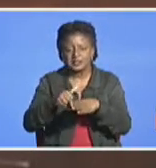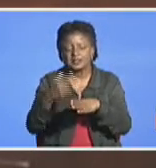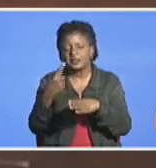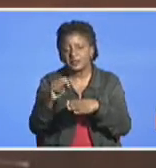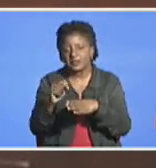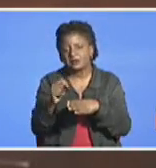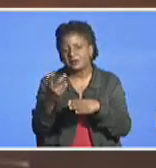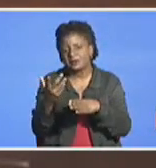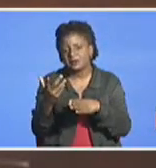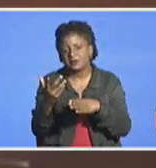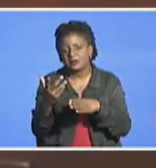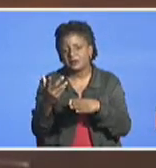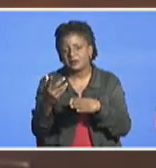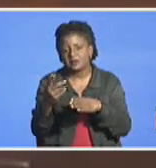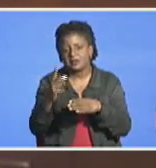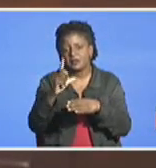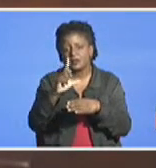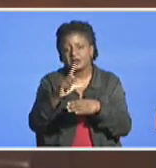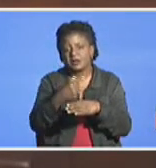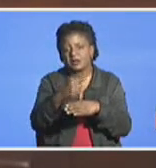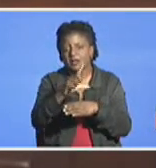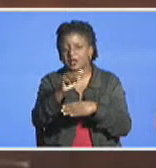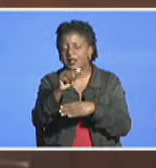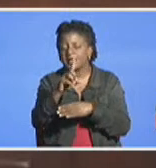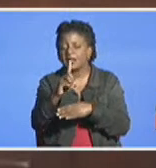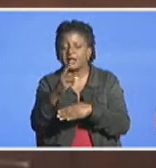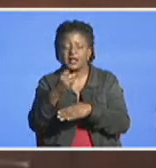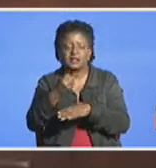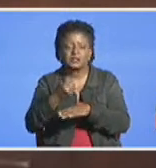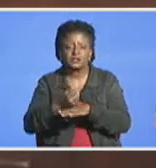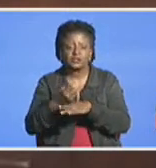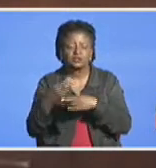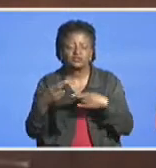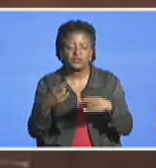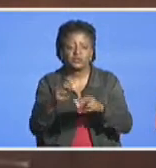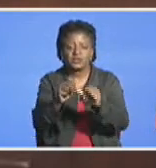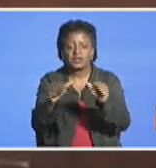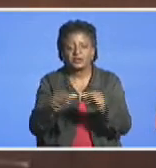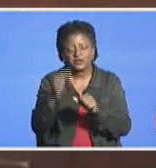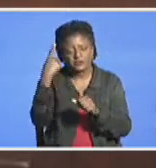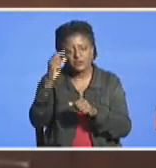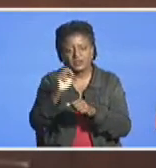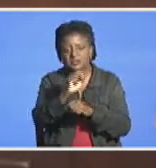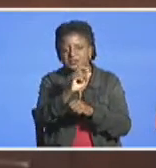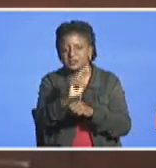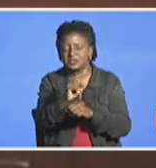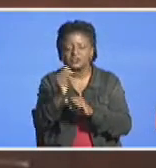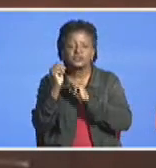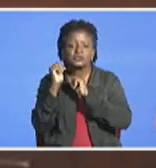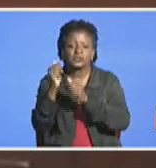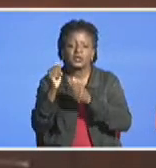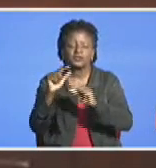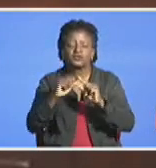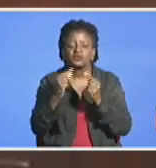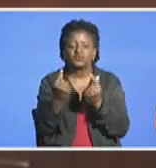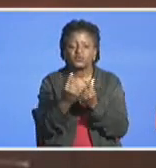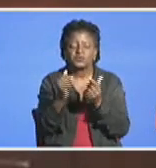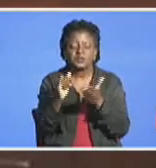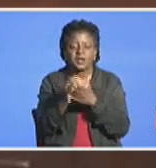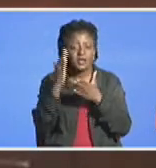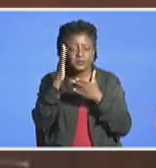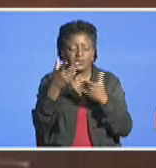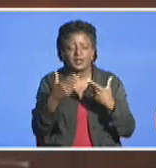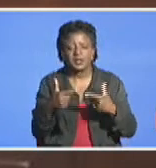the Gladstone Road area for the senior Junkanoo groups that will allow them